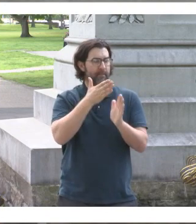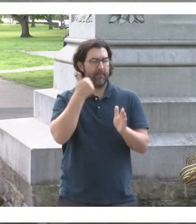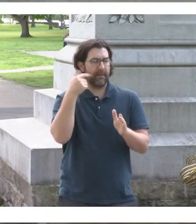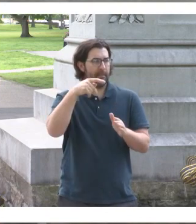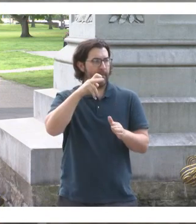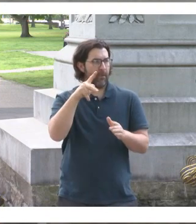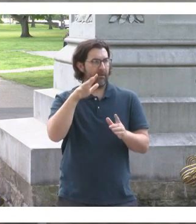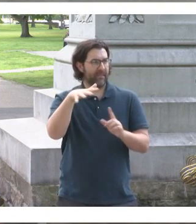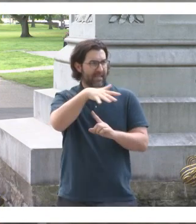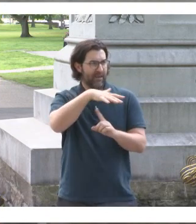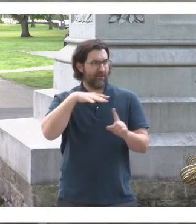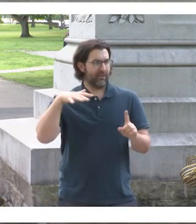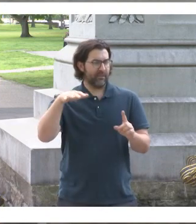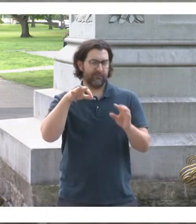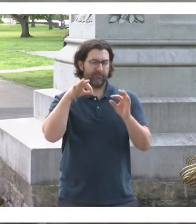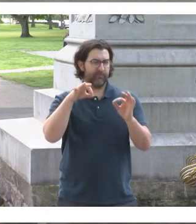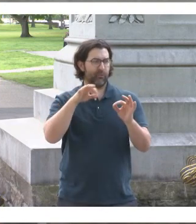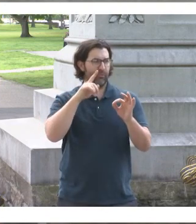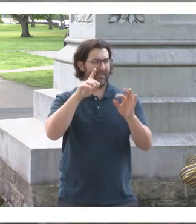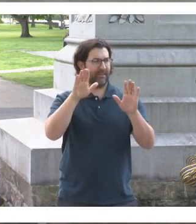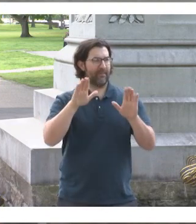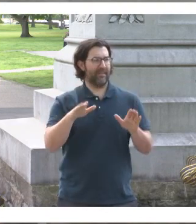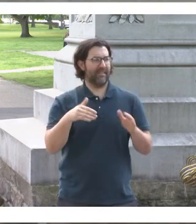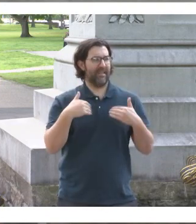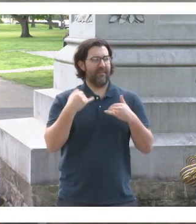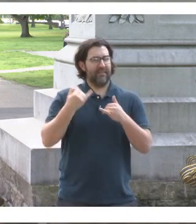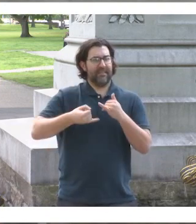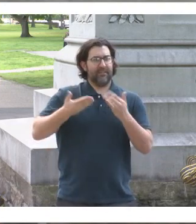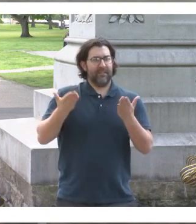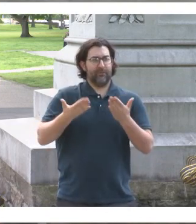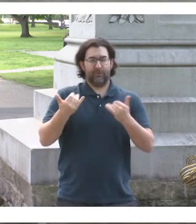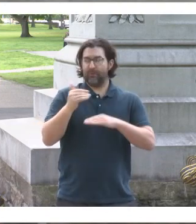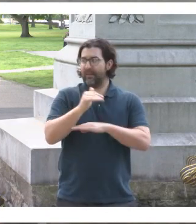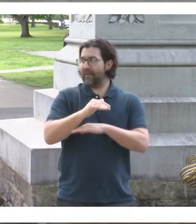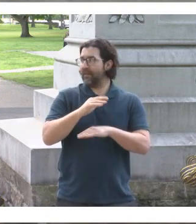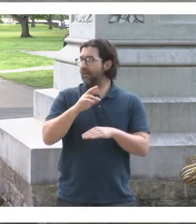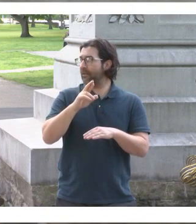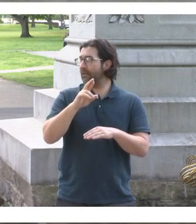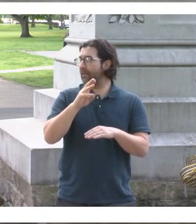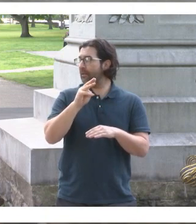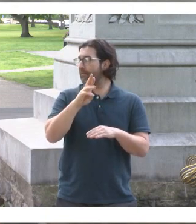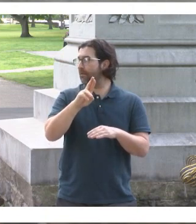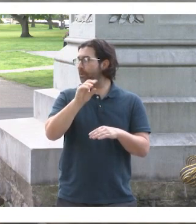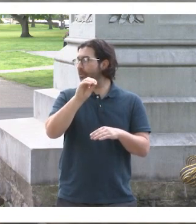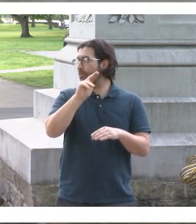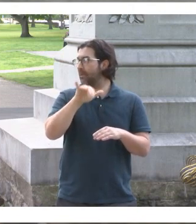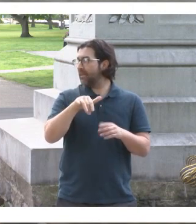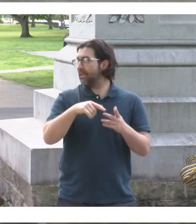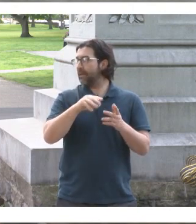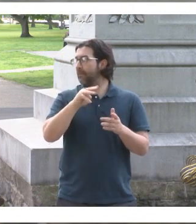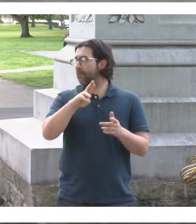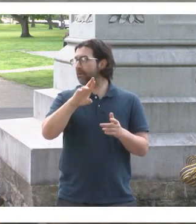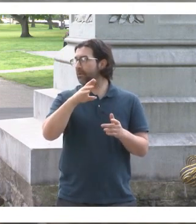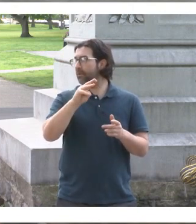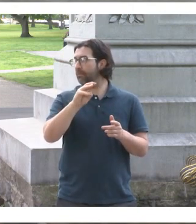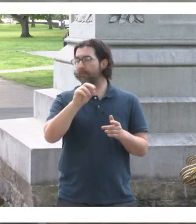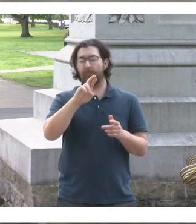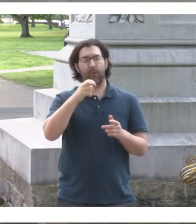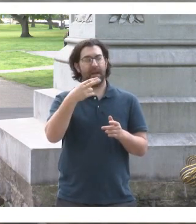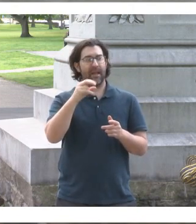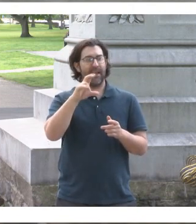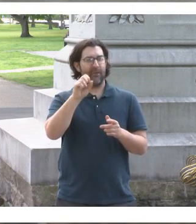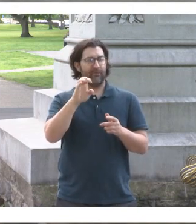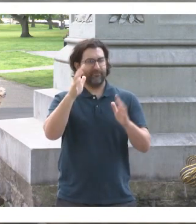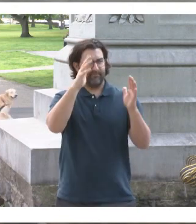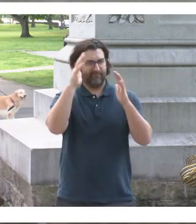in this region. And it's amazing that we have the Stillers here today, Mr. Rooney and Mr. Morehouse. I think y'all should give them a hand as